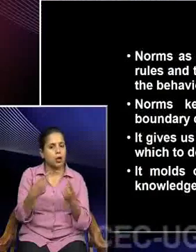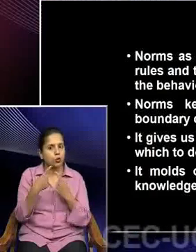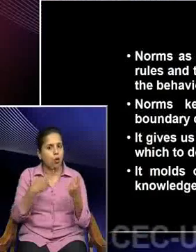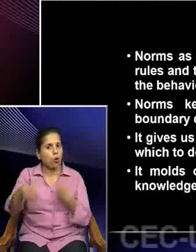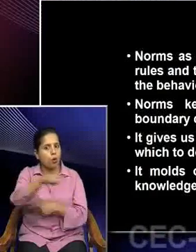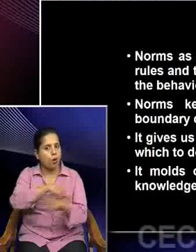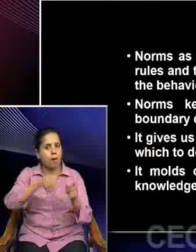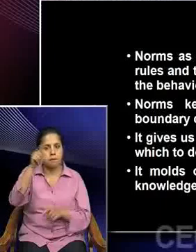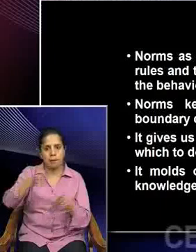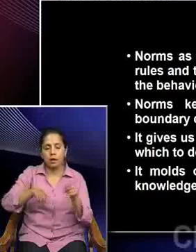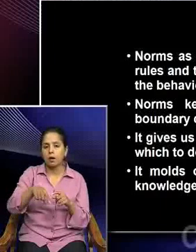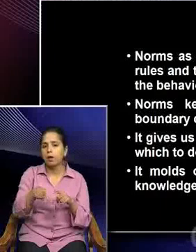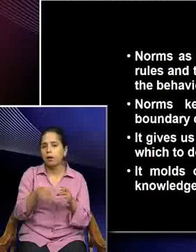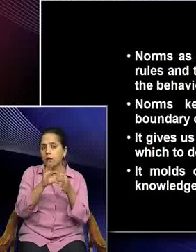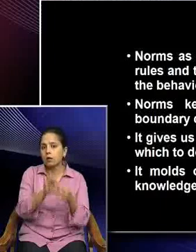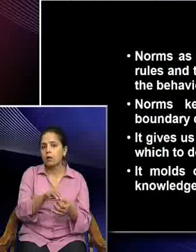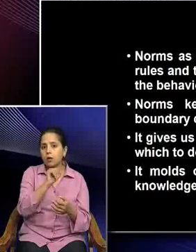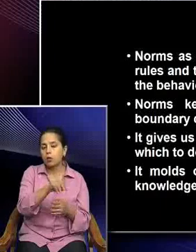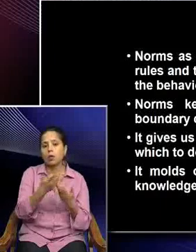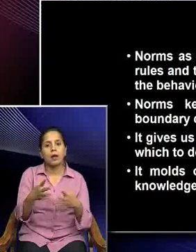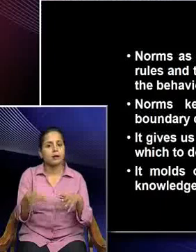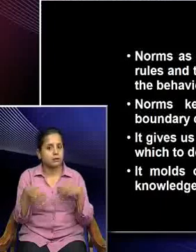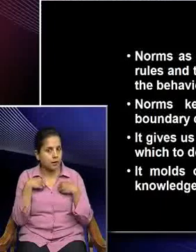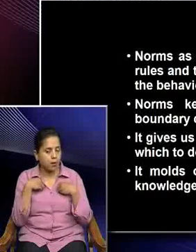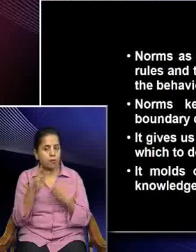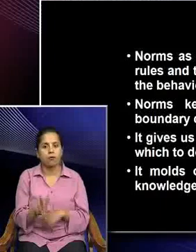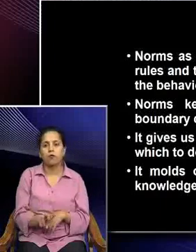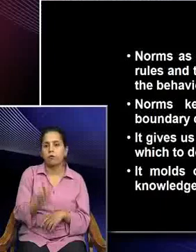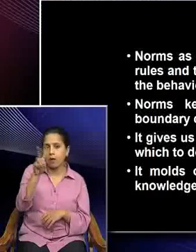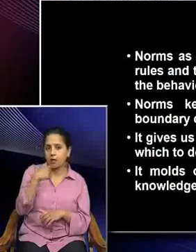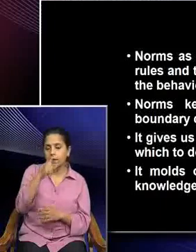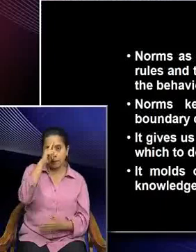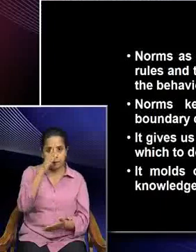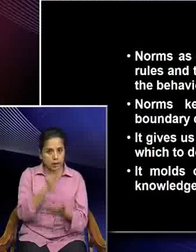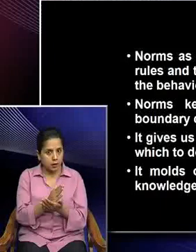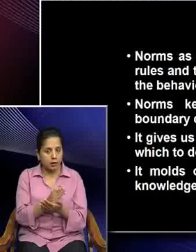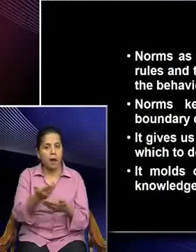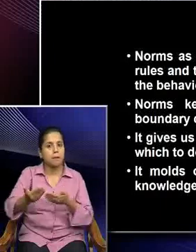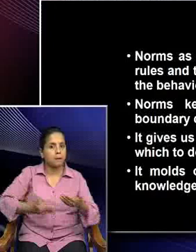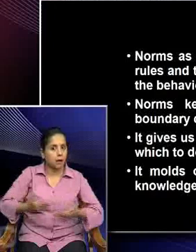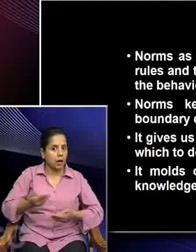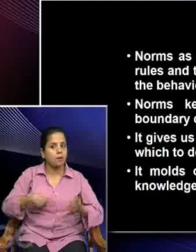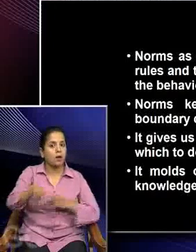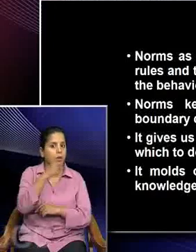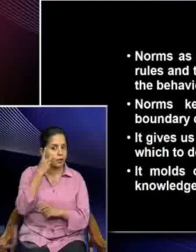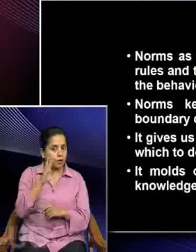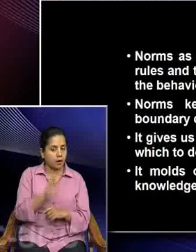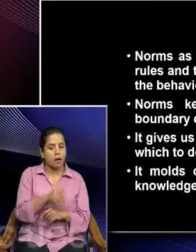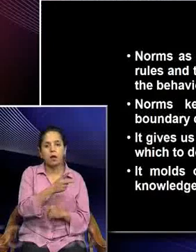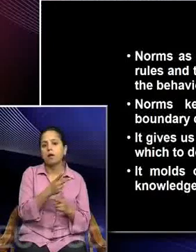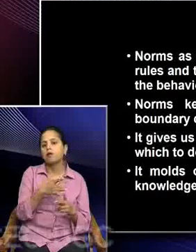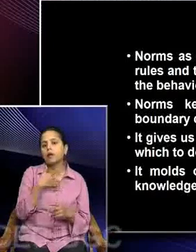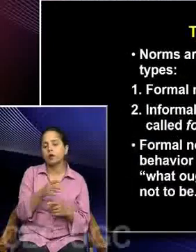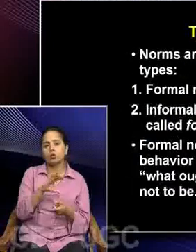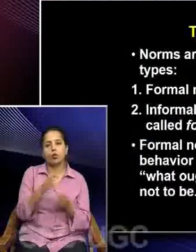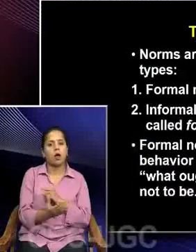individual according to the accepted values, beliefs and behavior of that particular